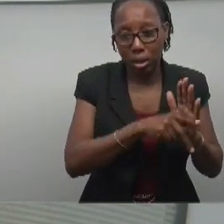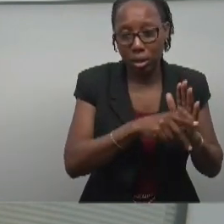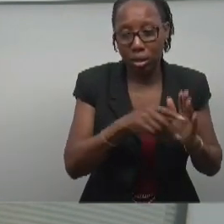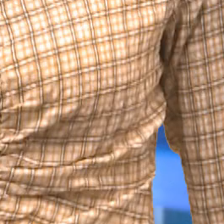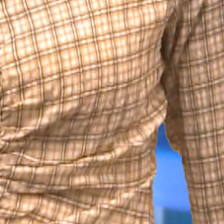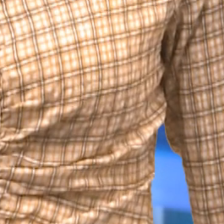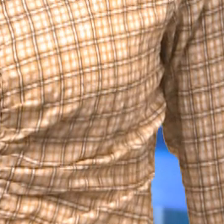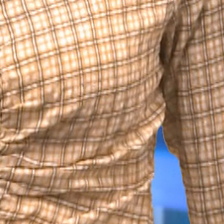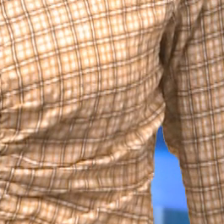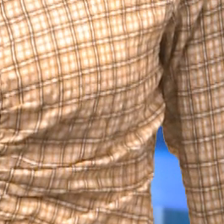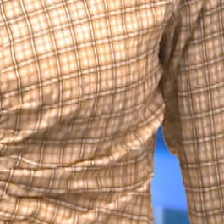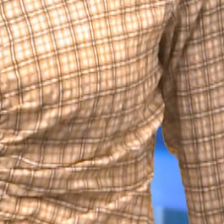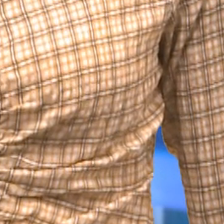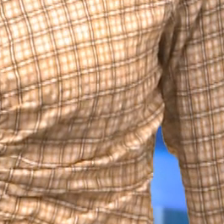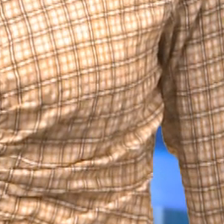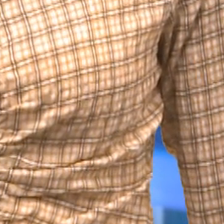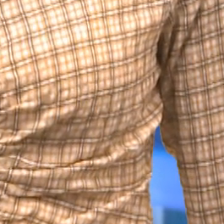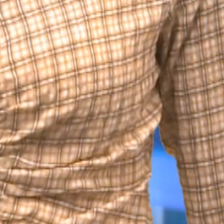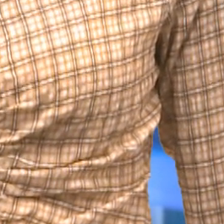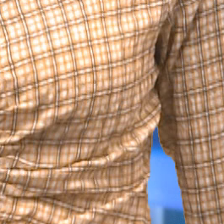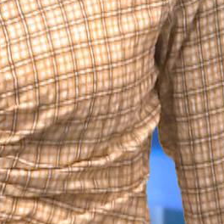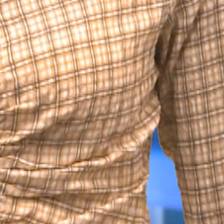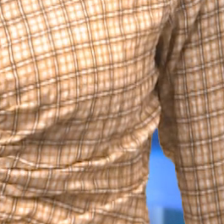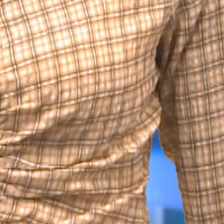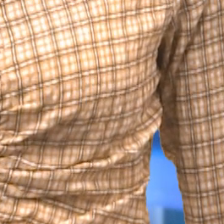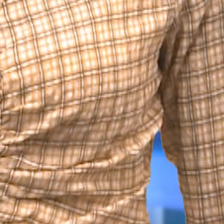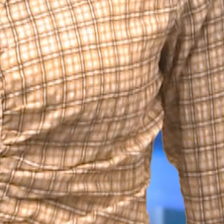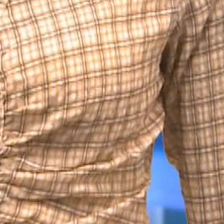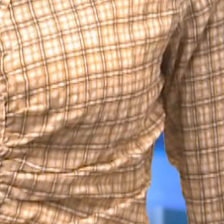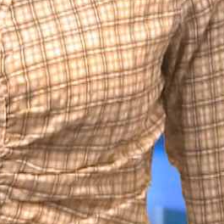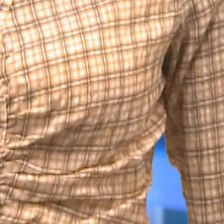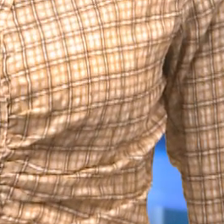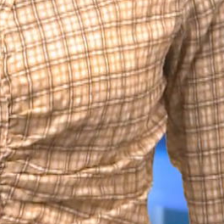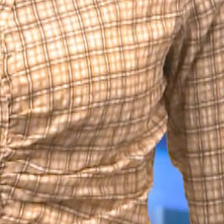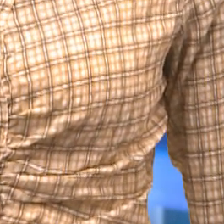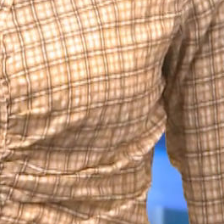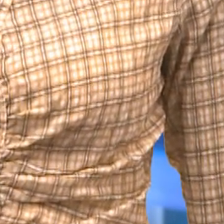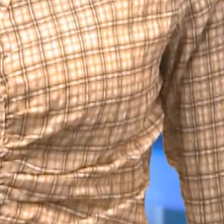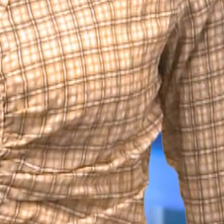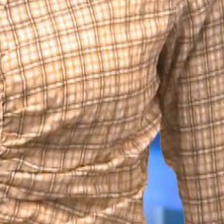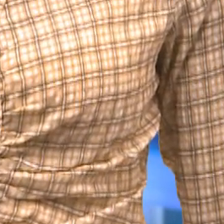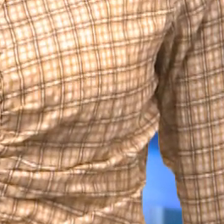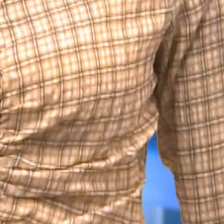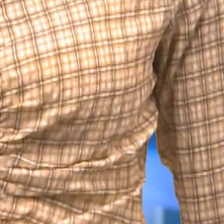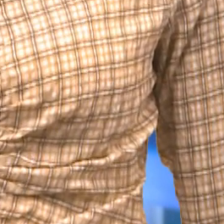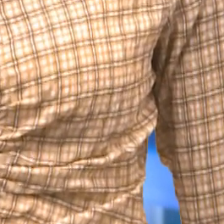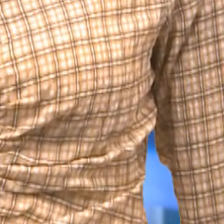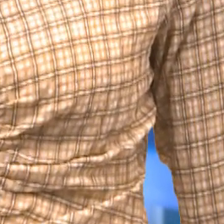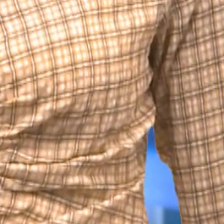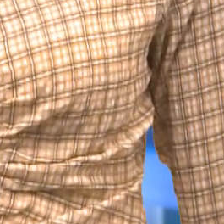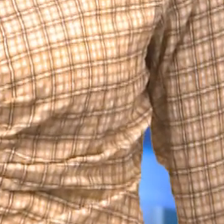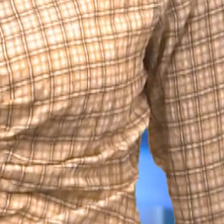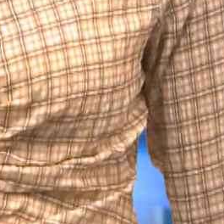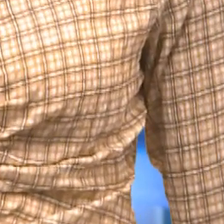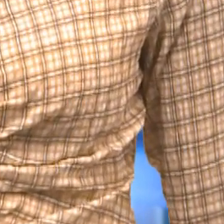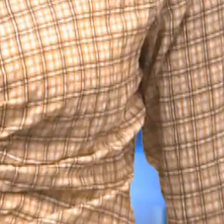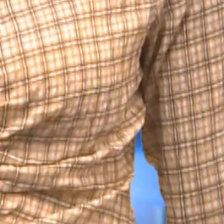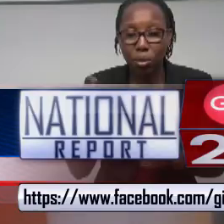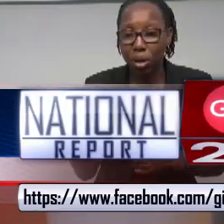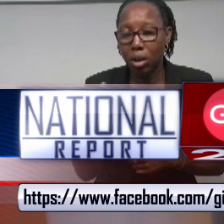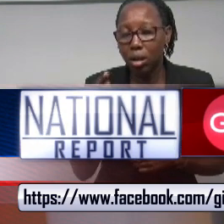to develop. Opposition Senator Nolan Cox spoke of the significance of having sufficient land to supply the needs of the